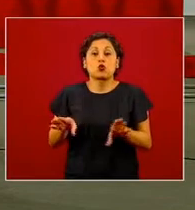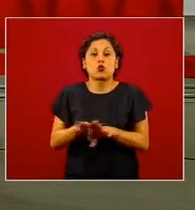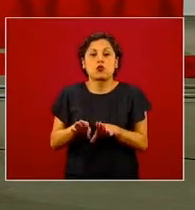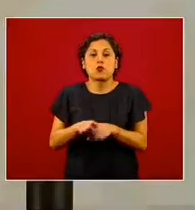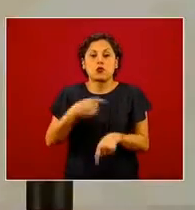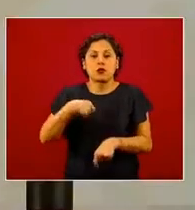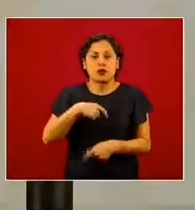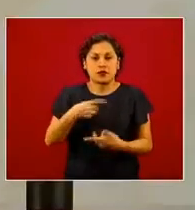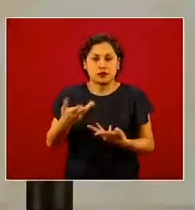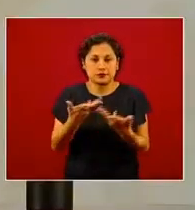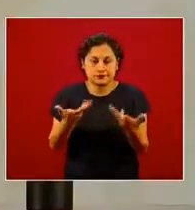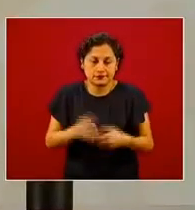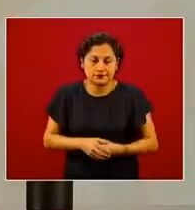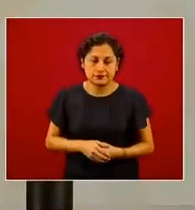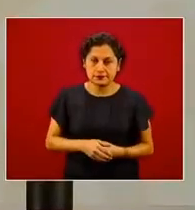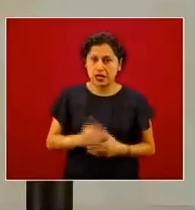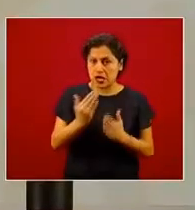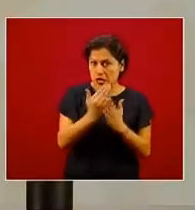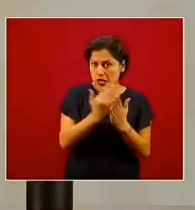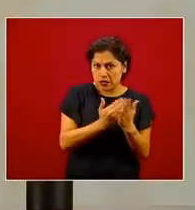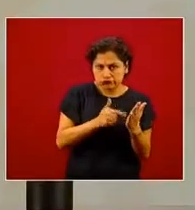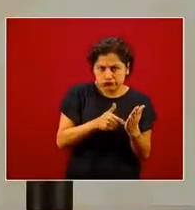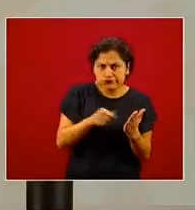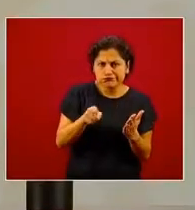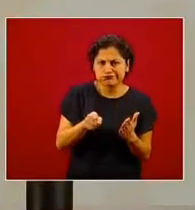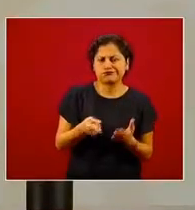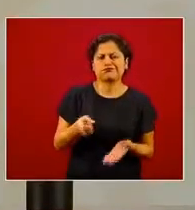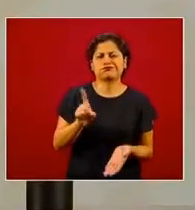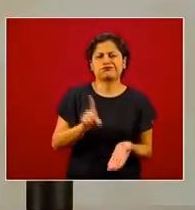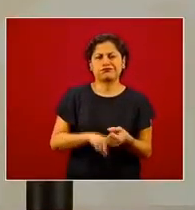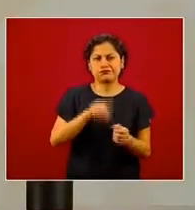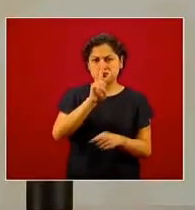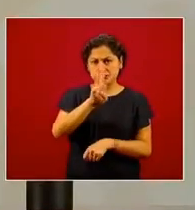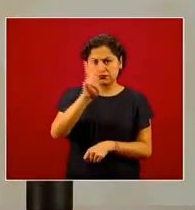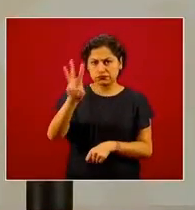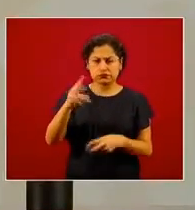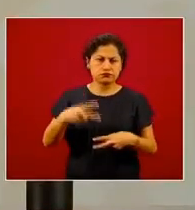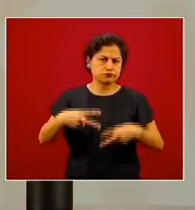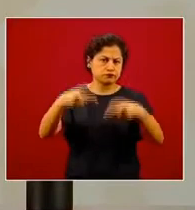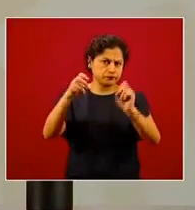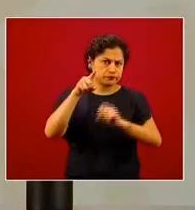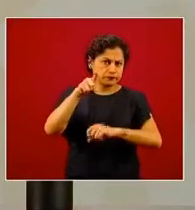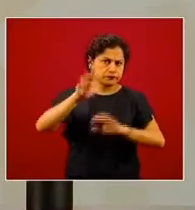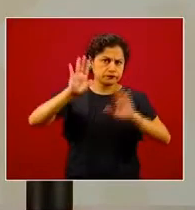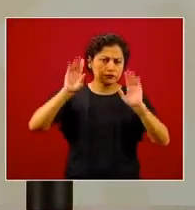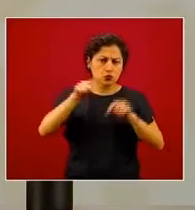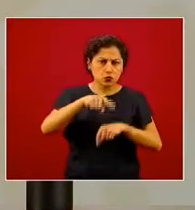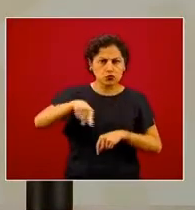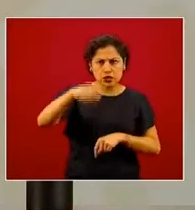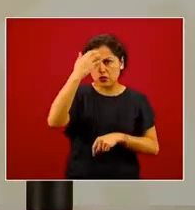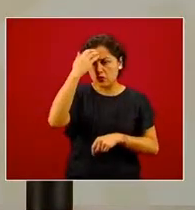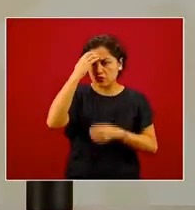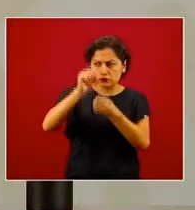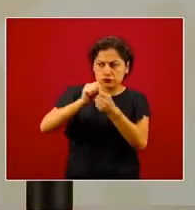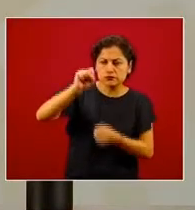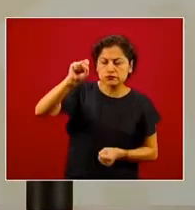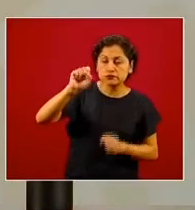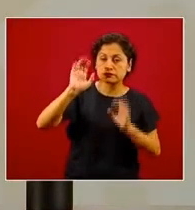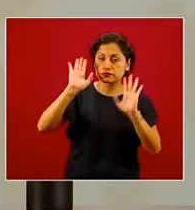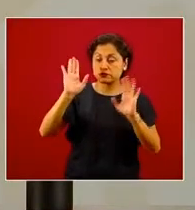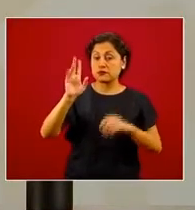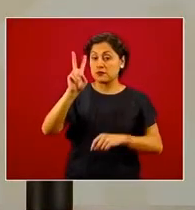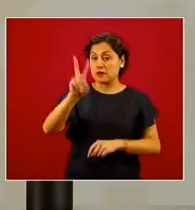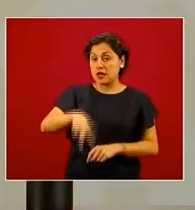You guys all know the guideline. It's available on the webpage as of when it was published a few weeks ago. And I'd like to